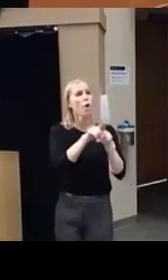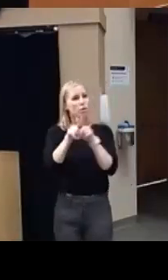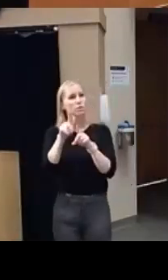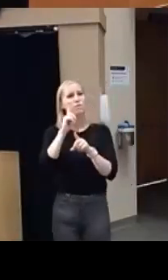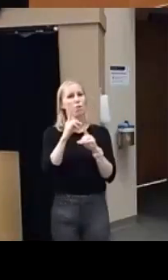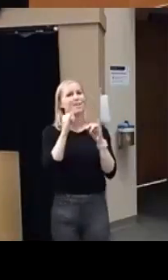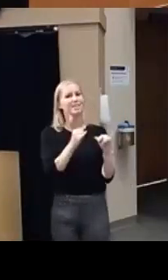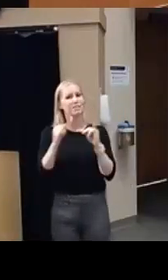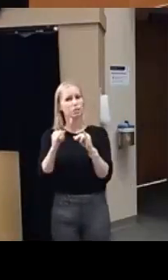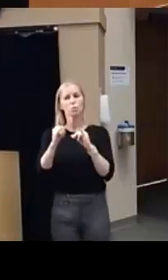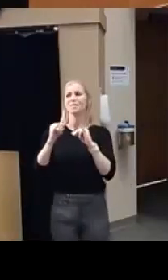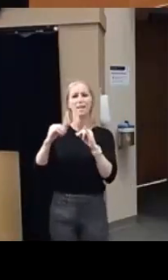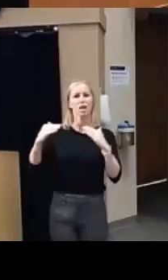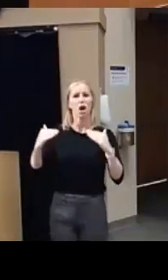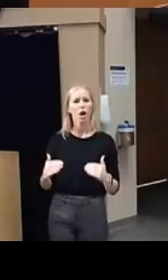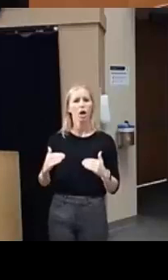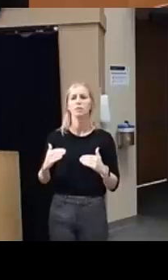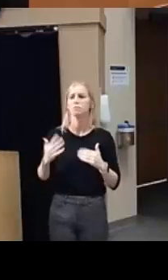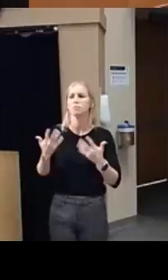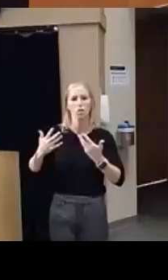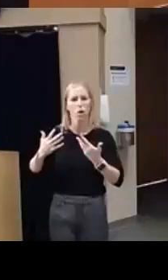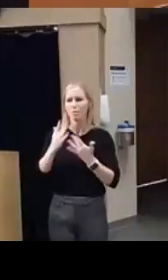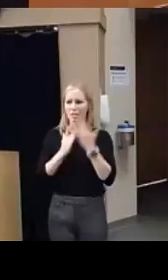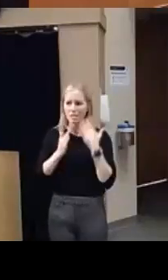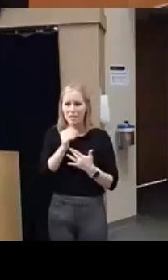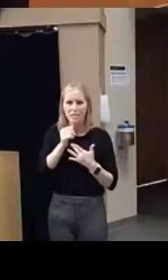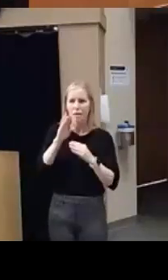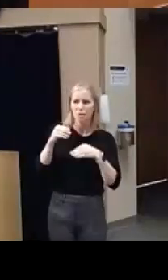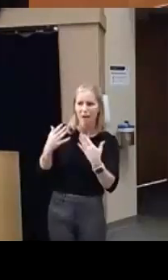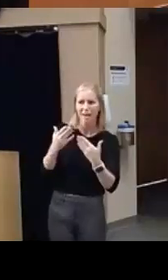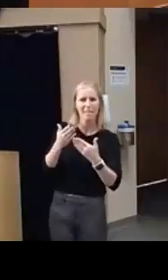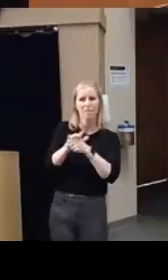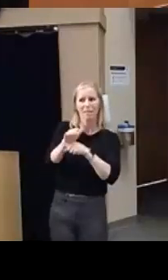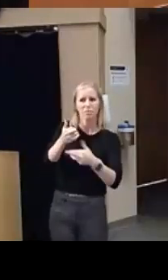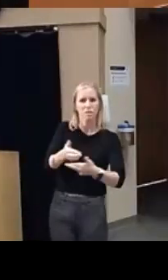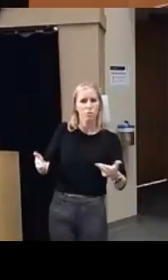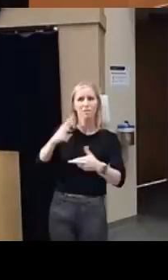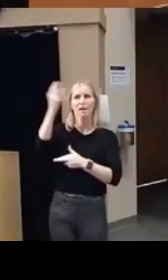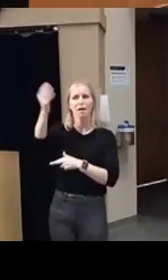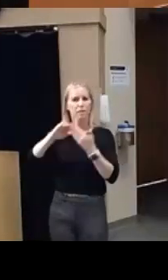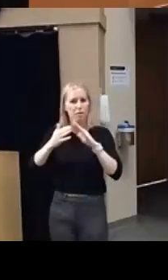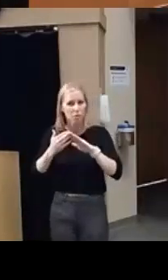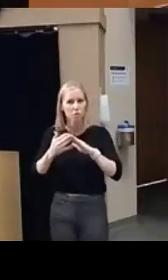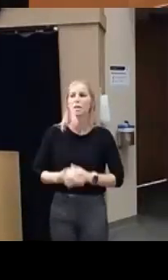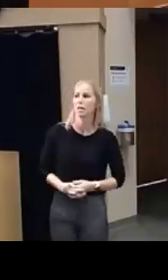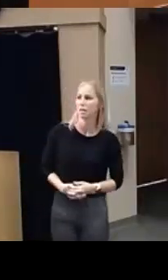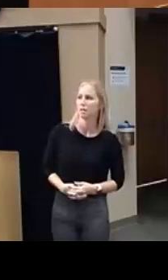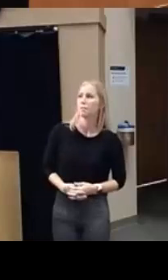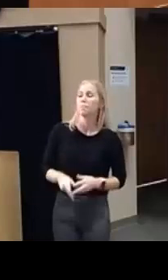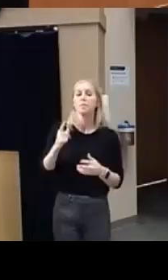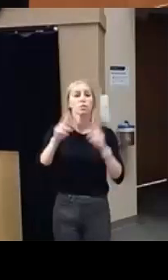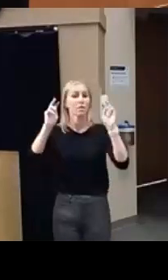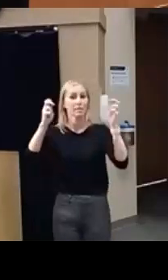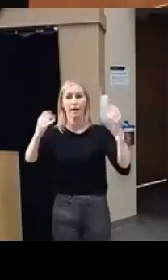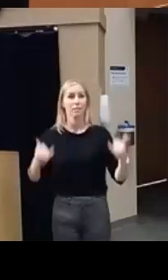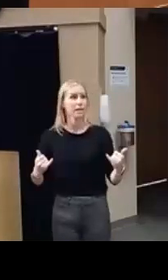community. And nothing speaks of that as well as strong recovery and the history and future of that. The